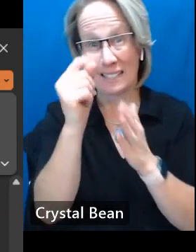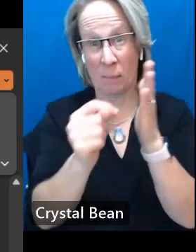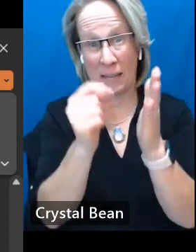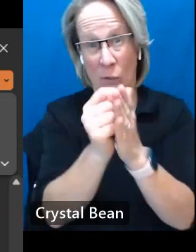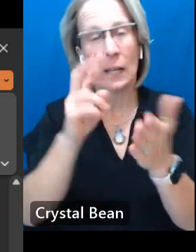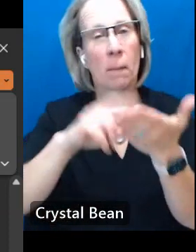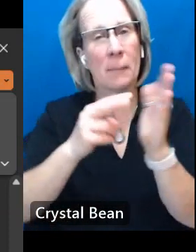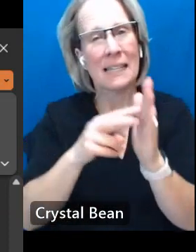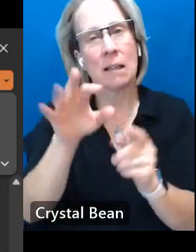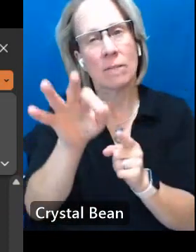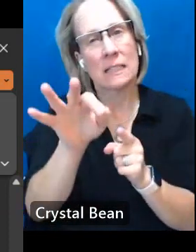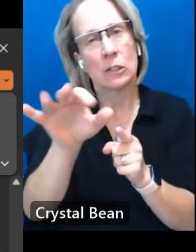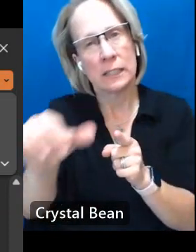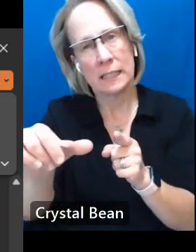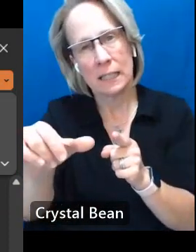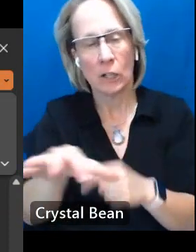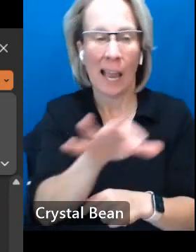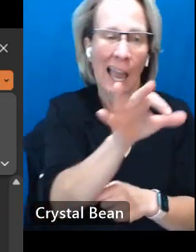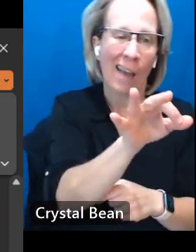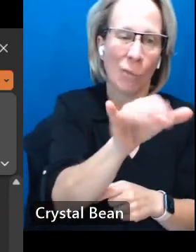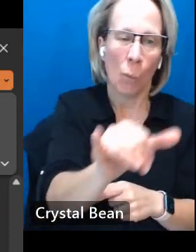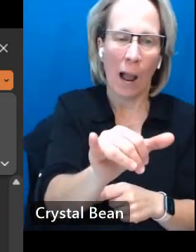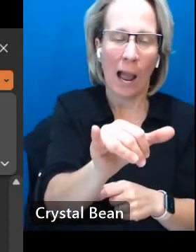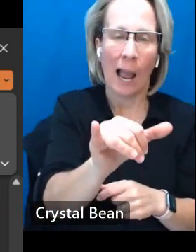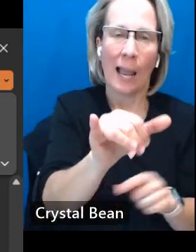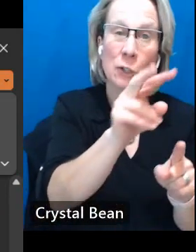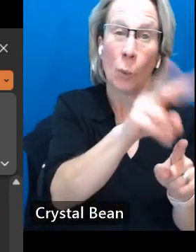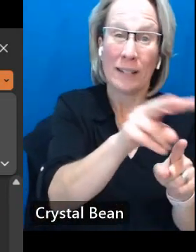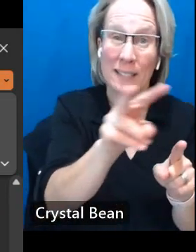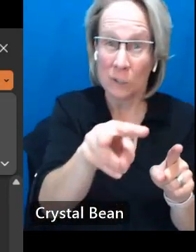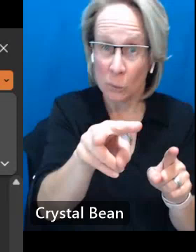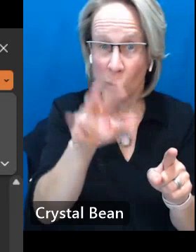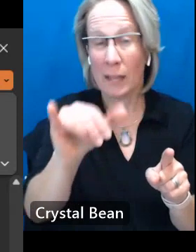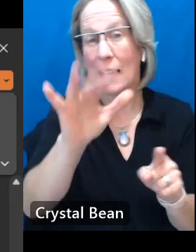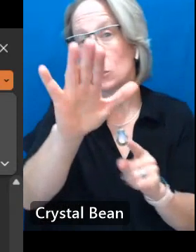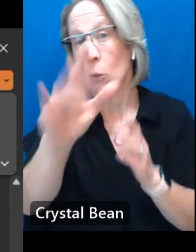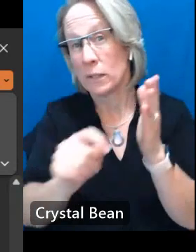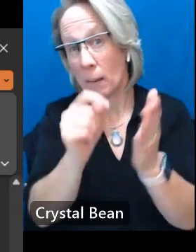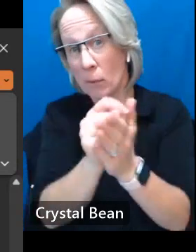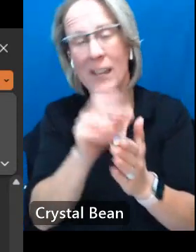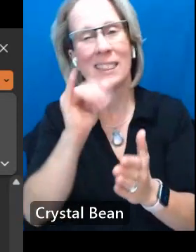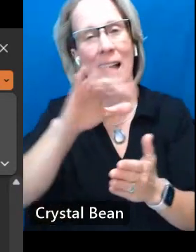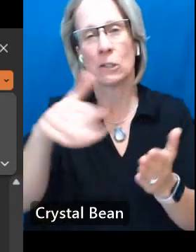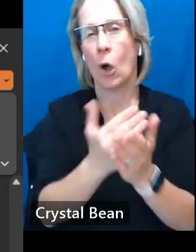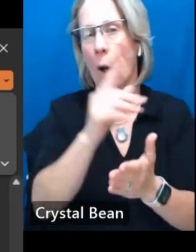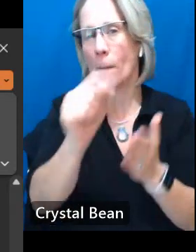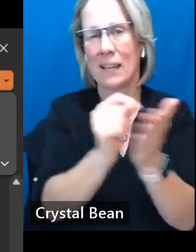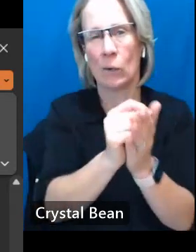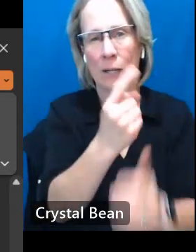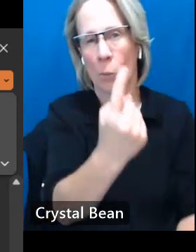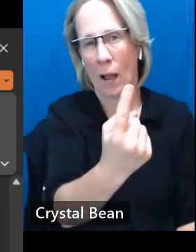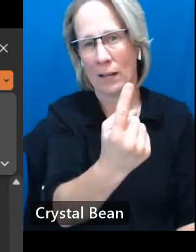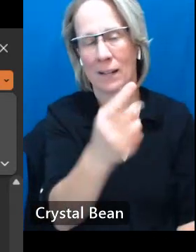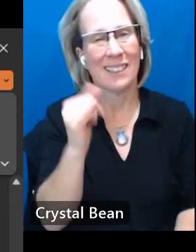it's FY22 is your period, then that's all in period 1. Okay, so that's why I use period 1 in